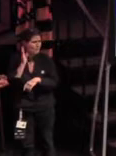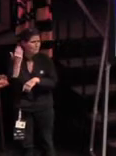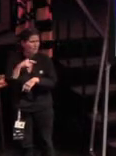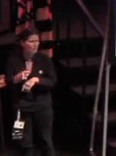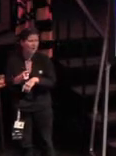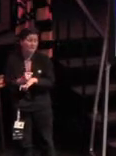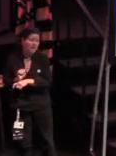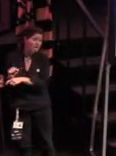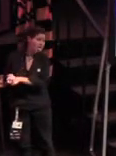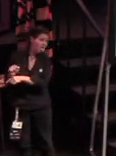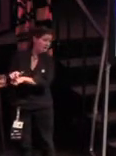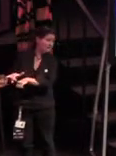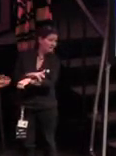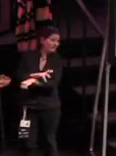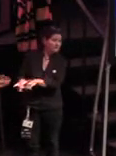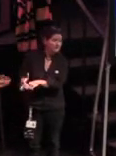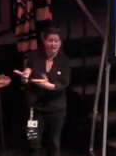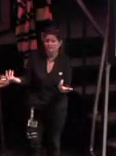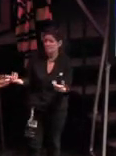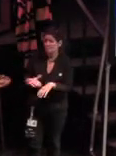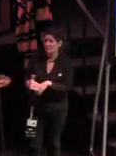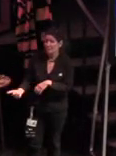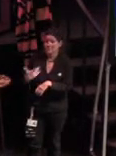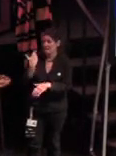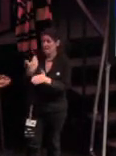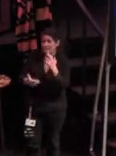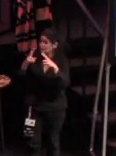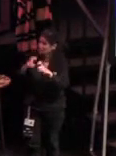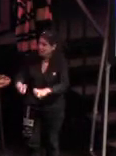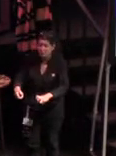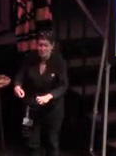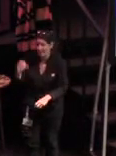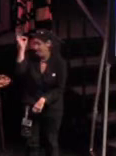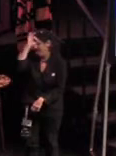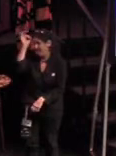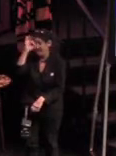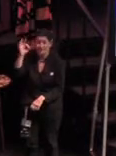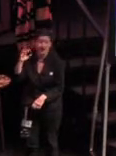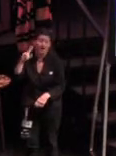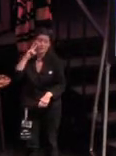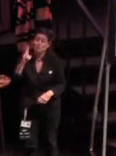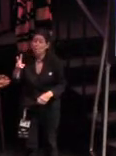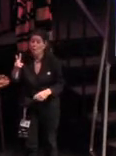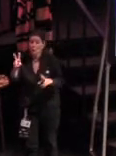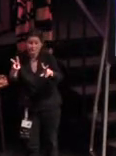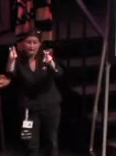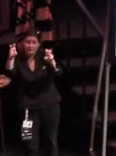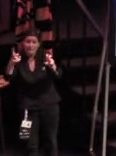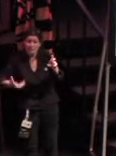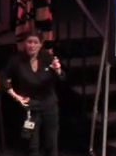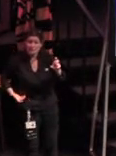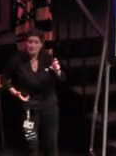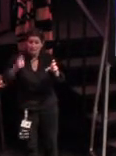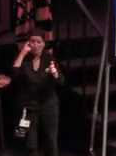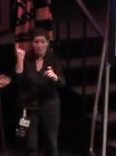not interested that it was a theatre that I didn't even research it. I just saw business in the title and thought, oh, that's a